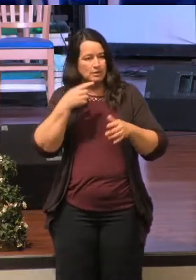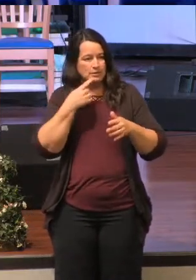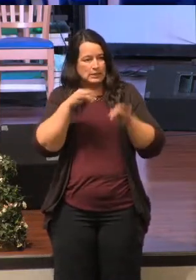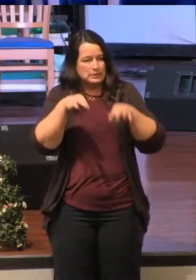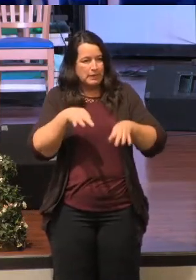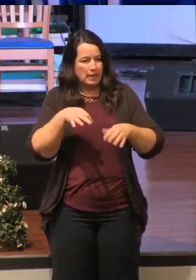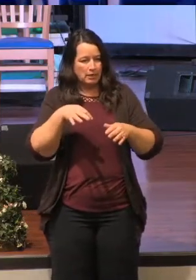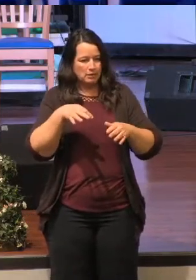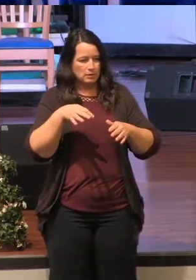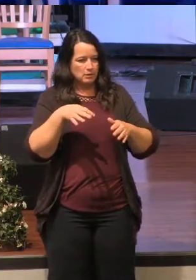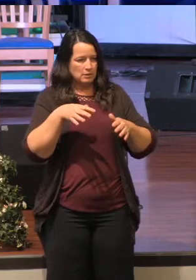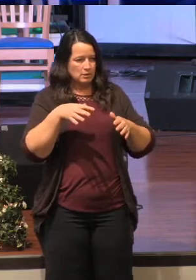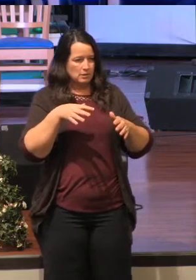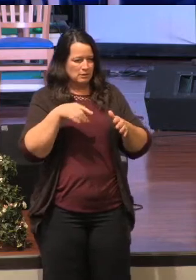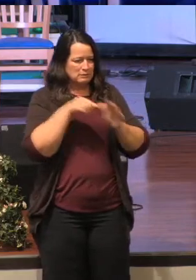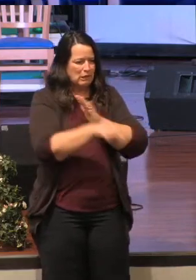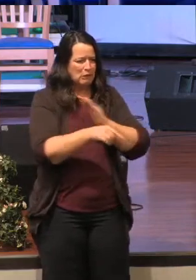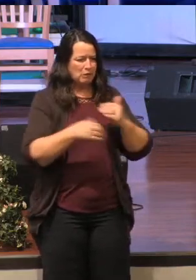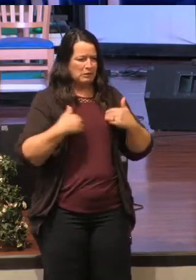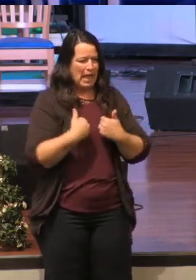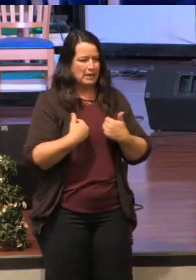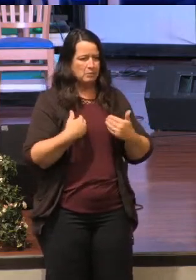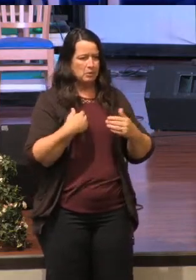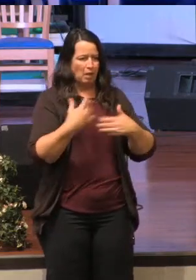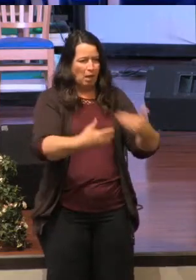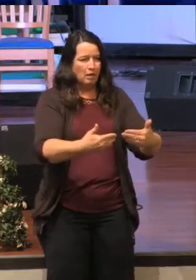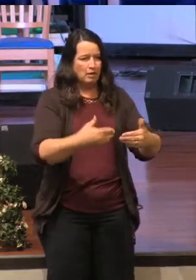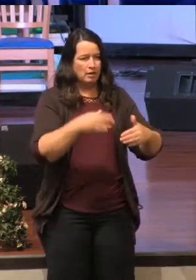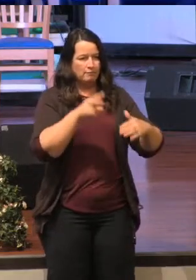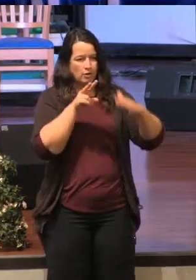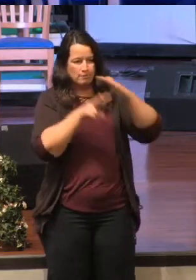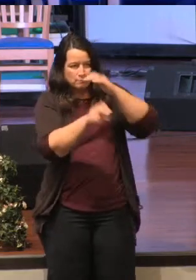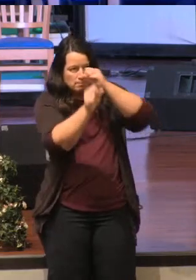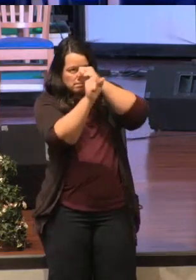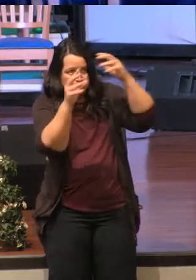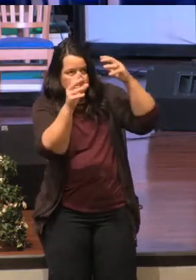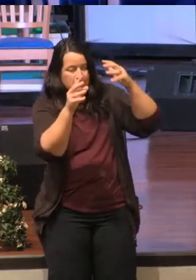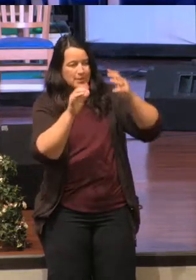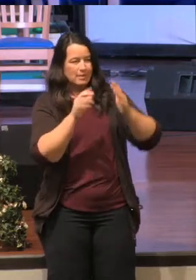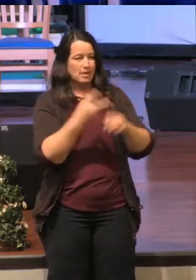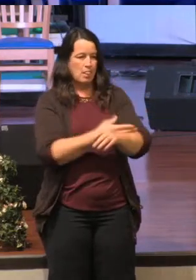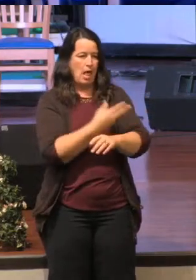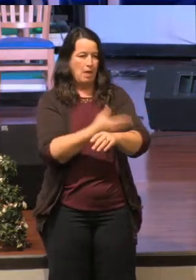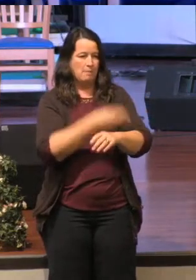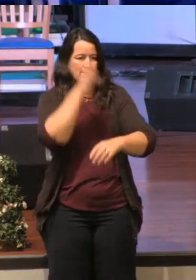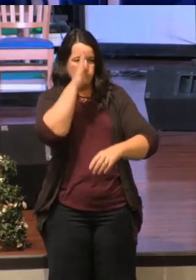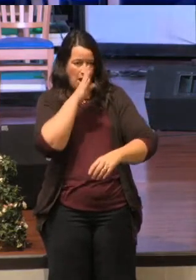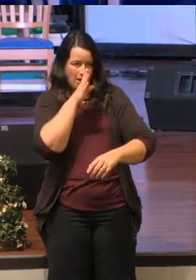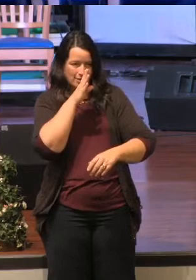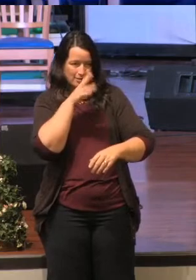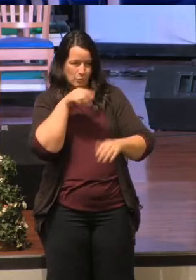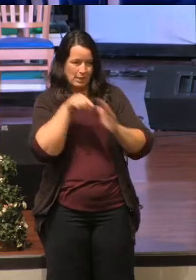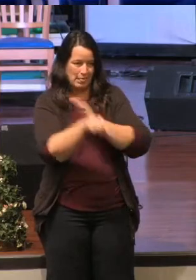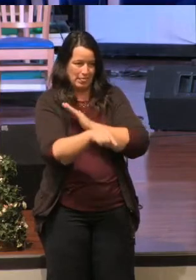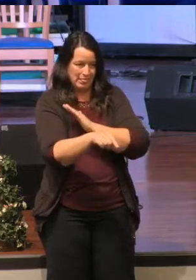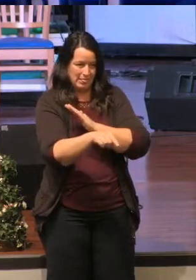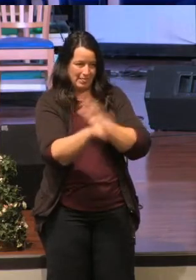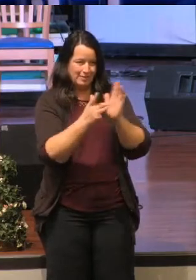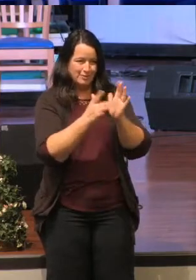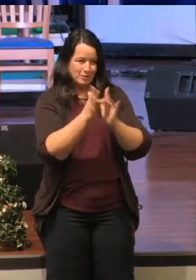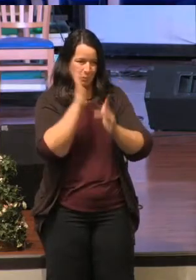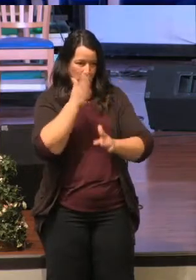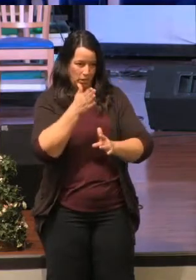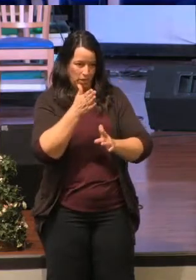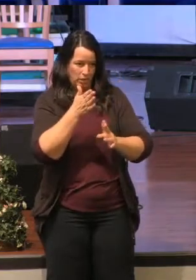a pointing that when Jesus came, he's the Lamb of God who takes away the sin of the world. He's the only cure, but he's available to